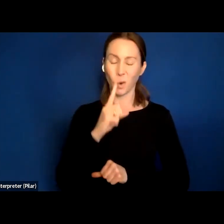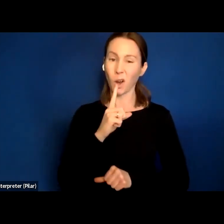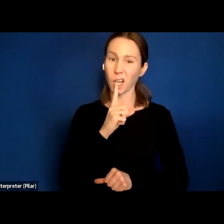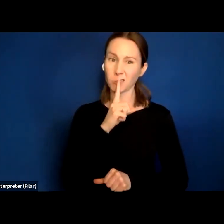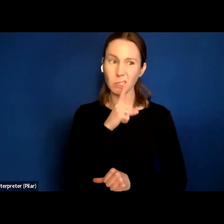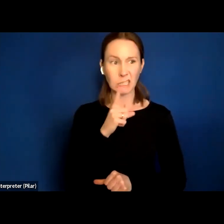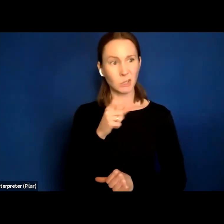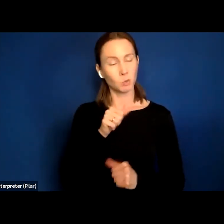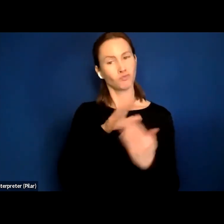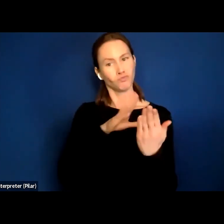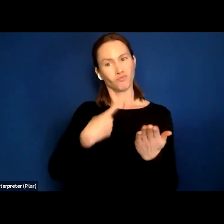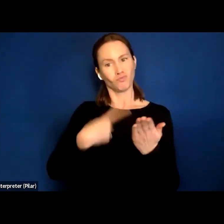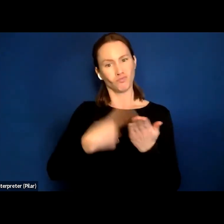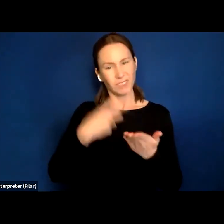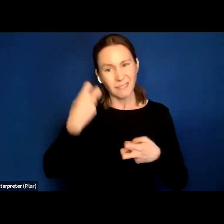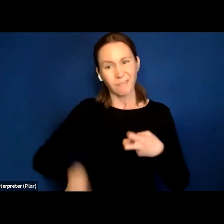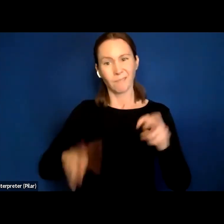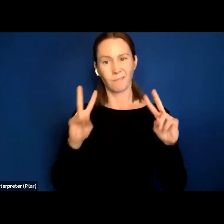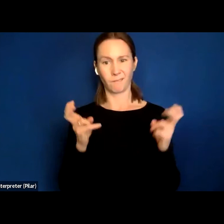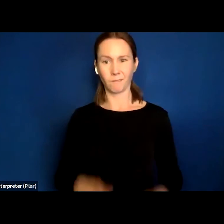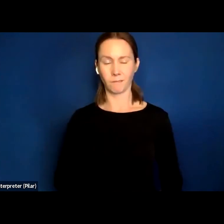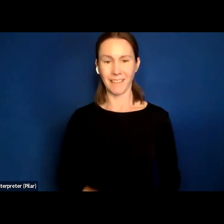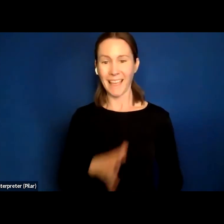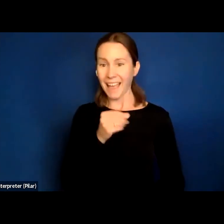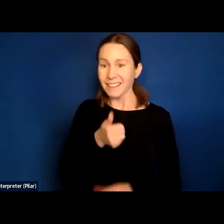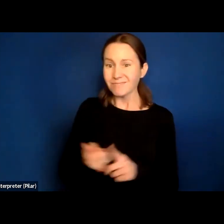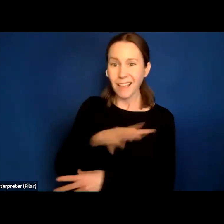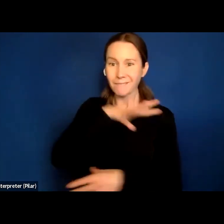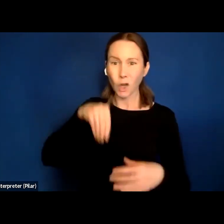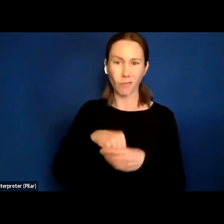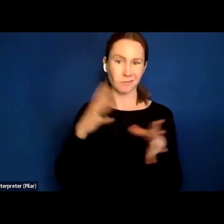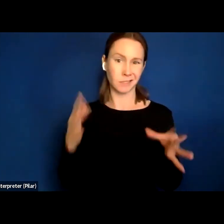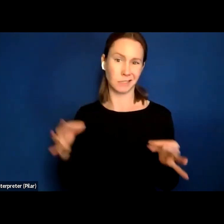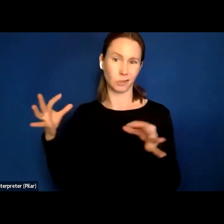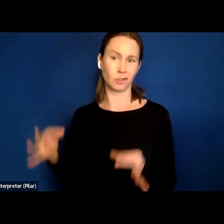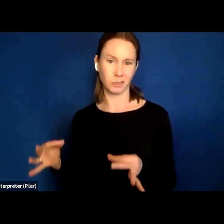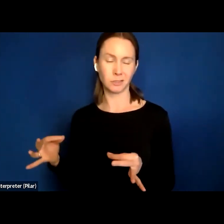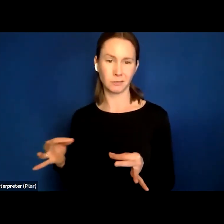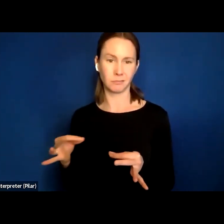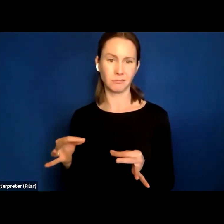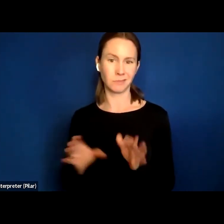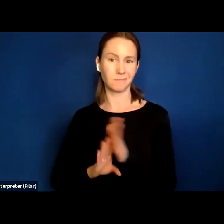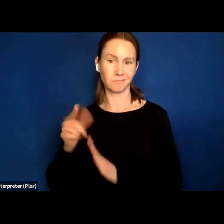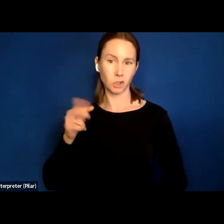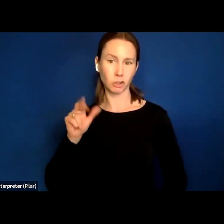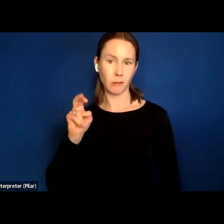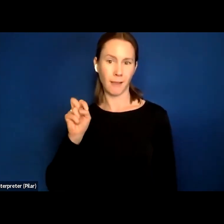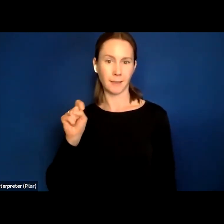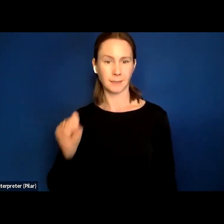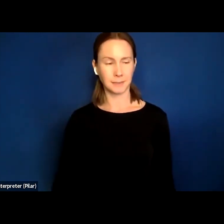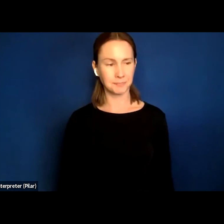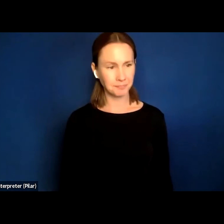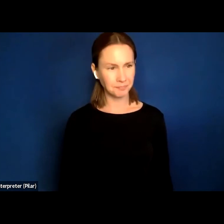conversations, are then part of the decision-making process in the grant making. And so